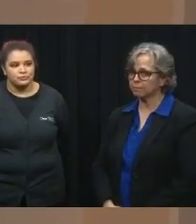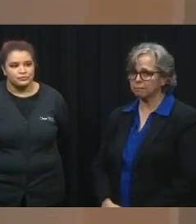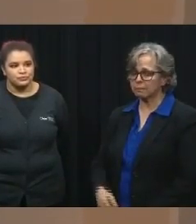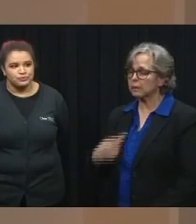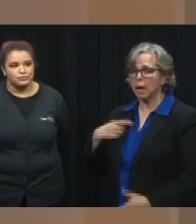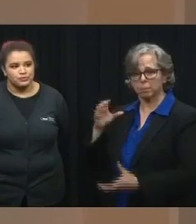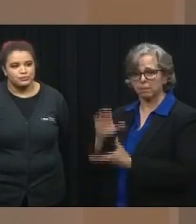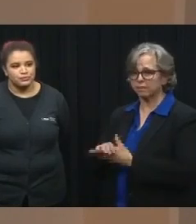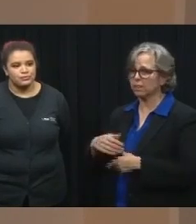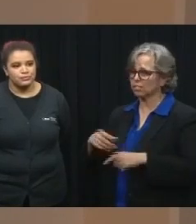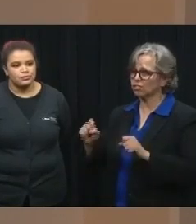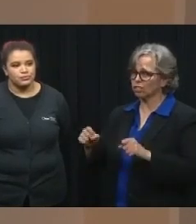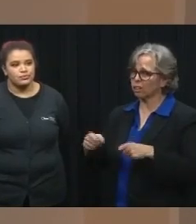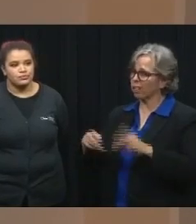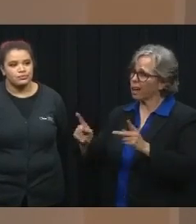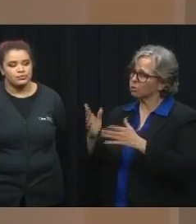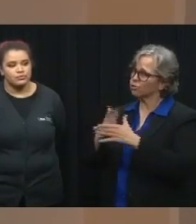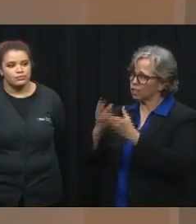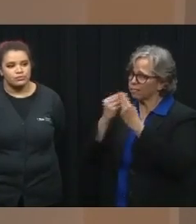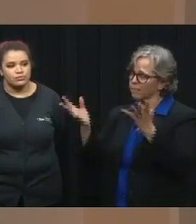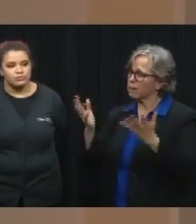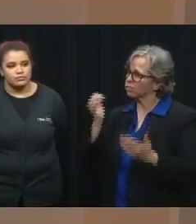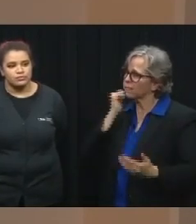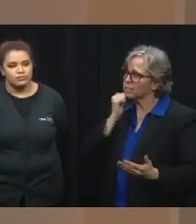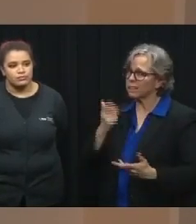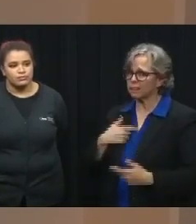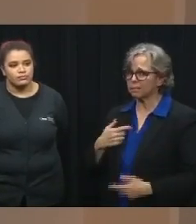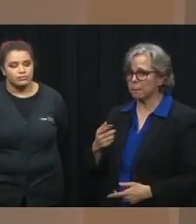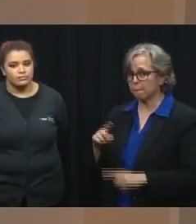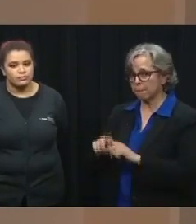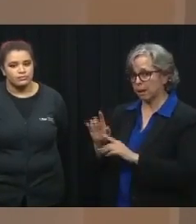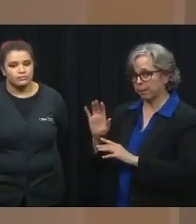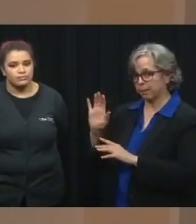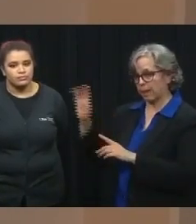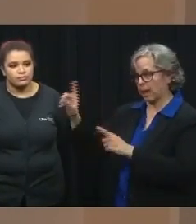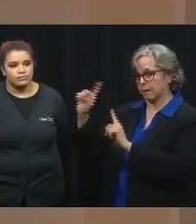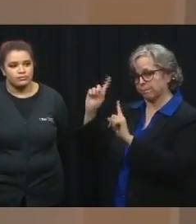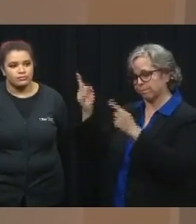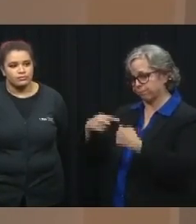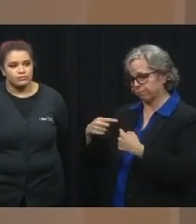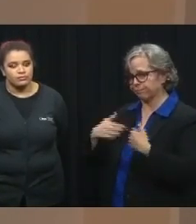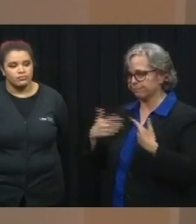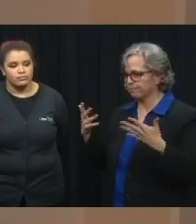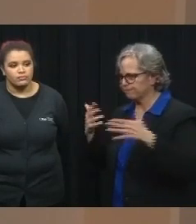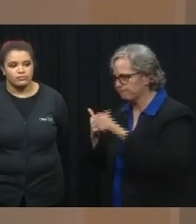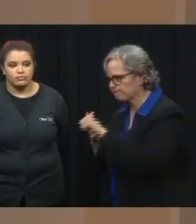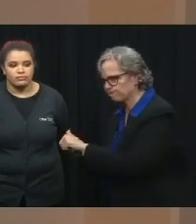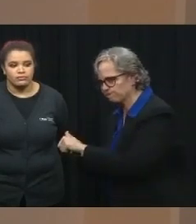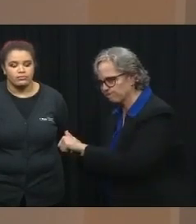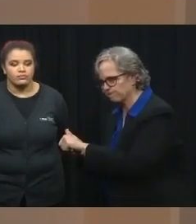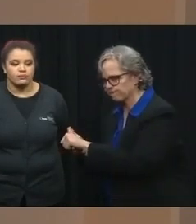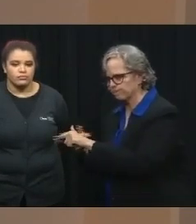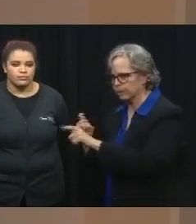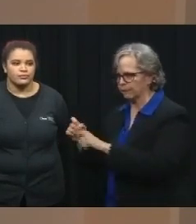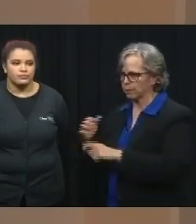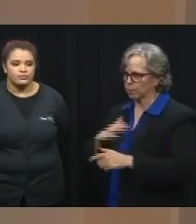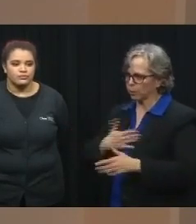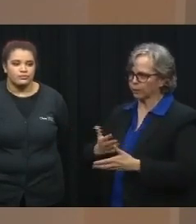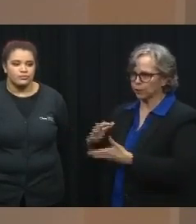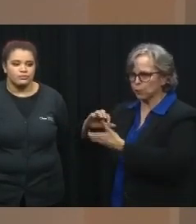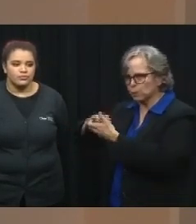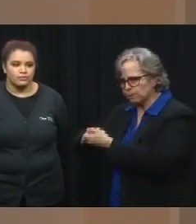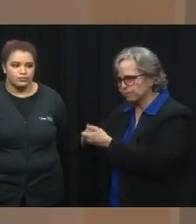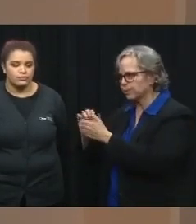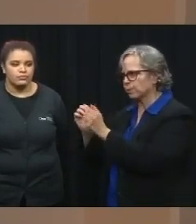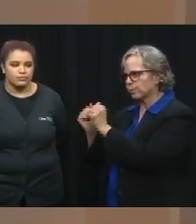it on a daily basis, but that's what they asked for. And look, we have to collaborate, we have to work together. We